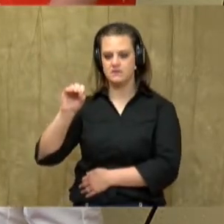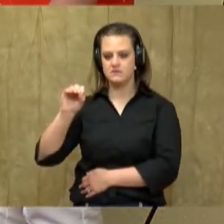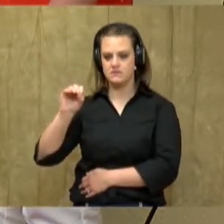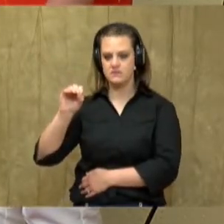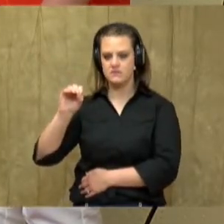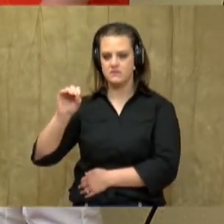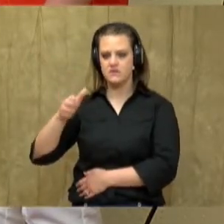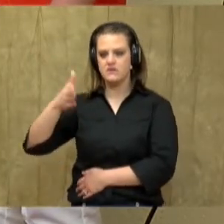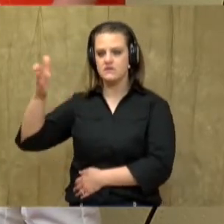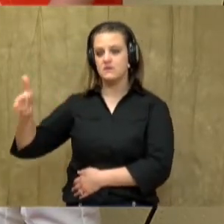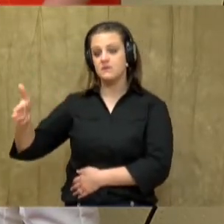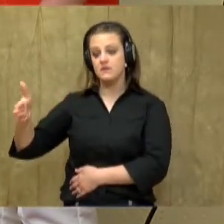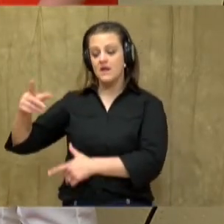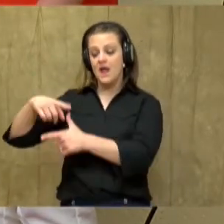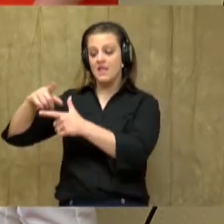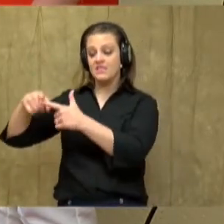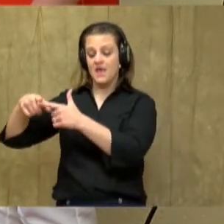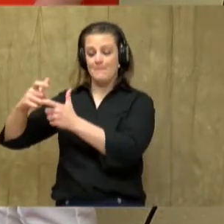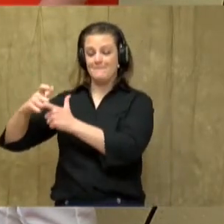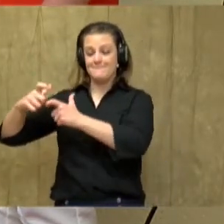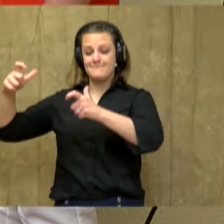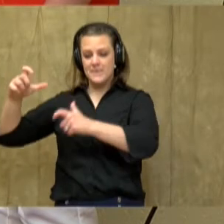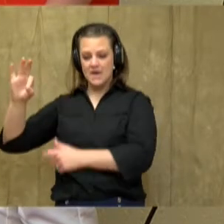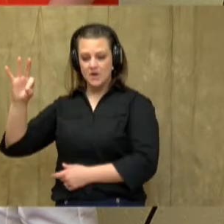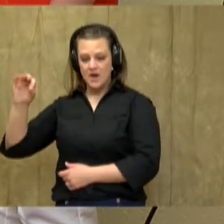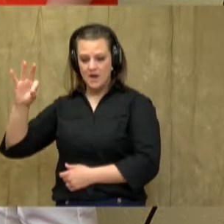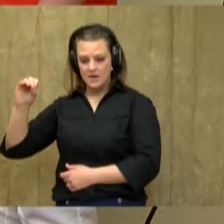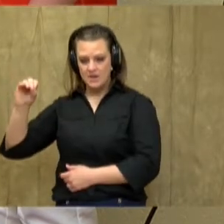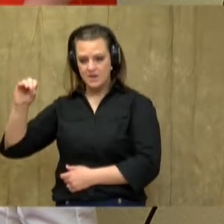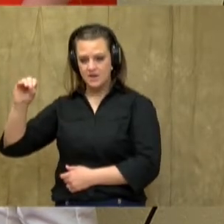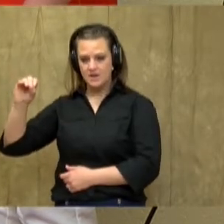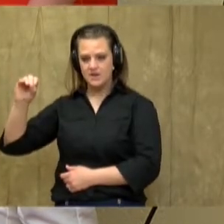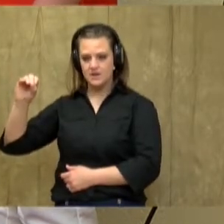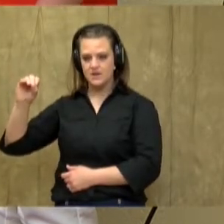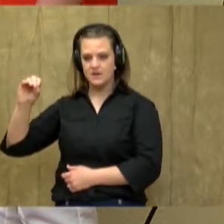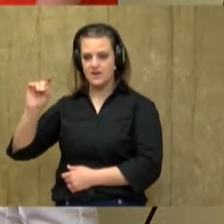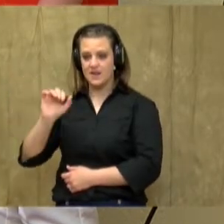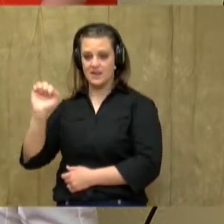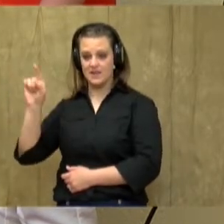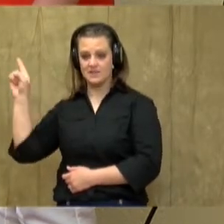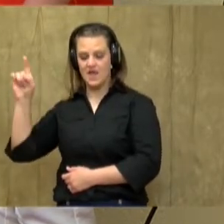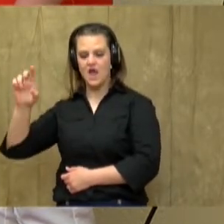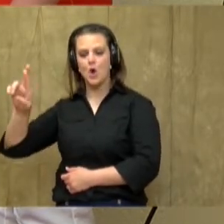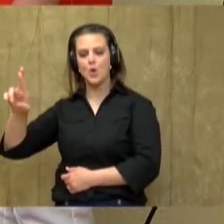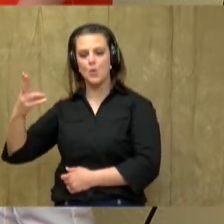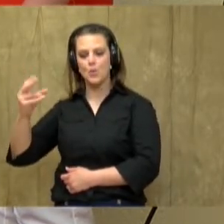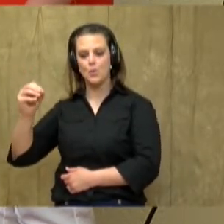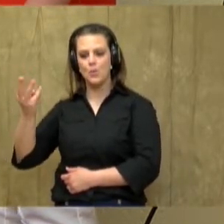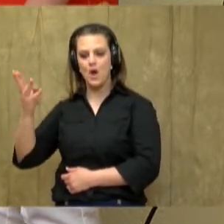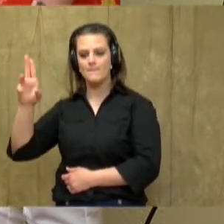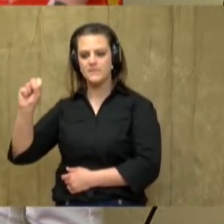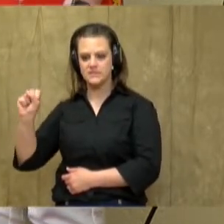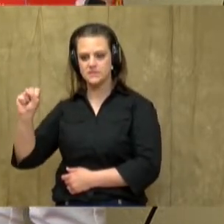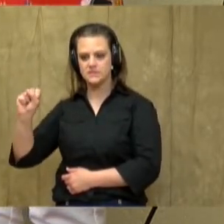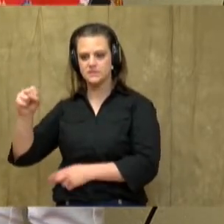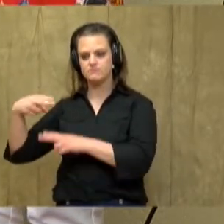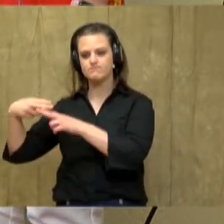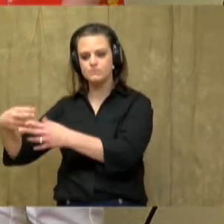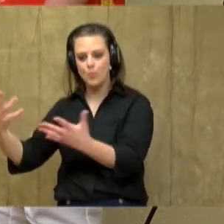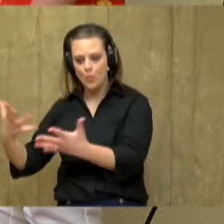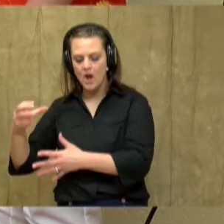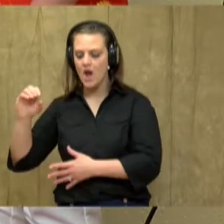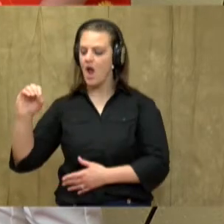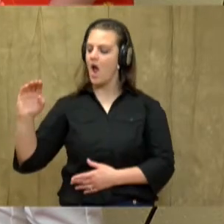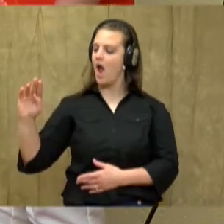angles that are greater than 90 degrees, like in this rhombus, all right, are